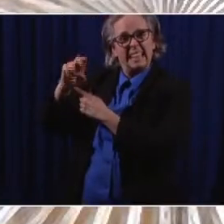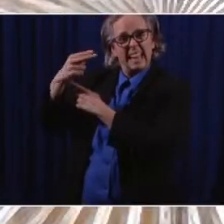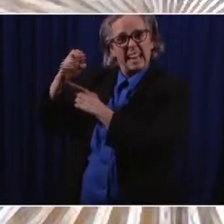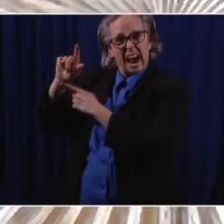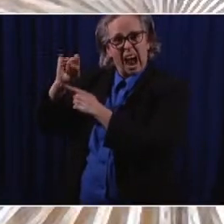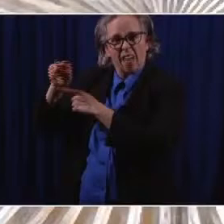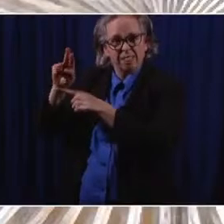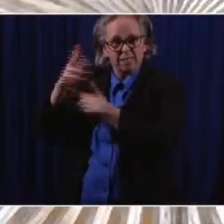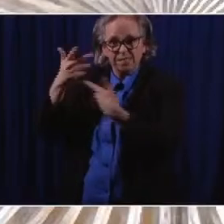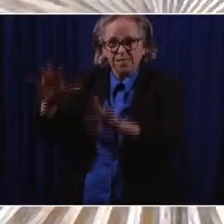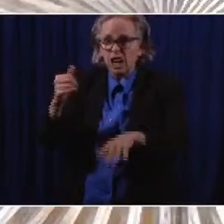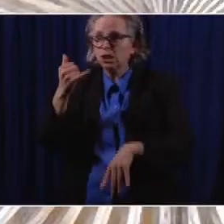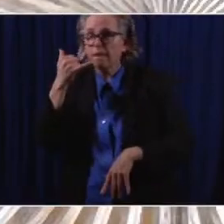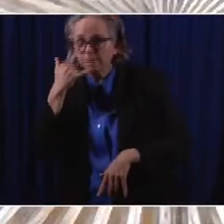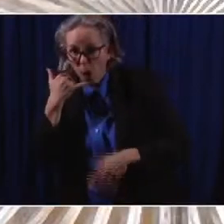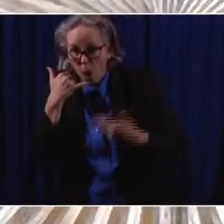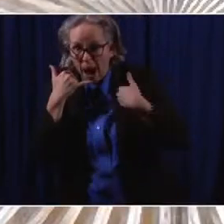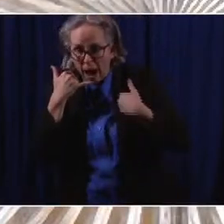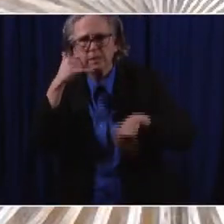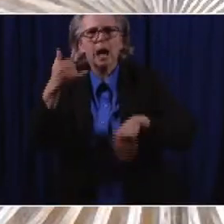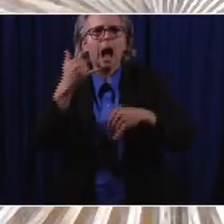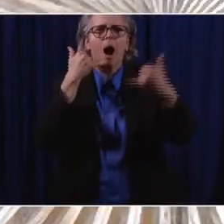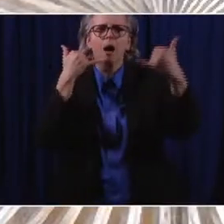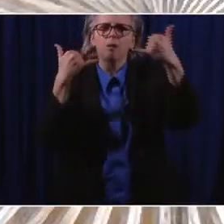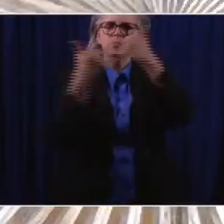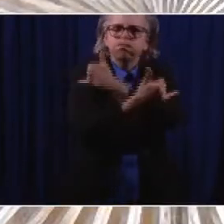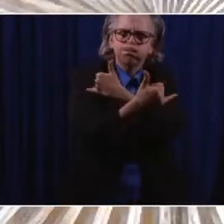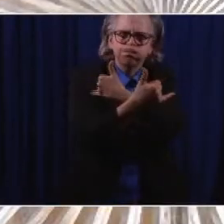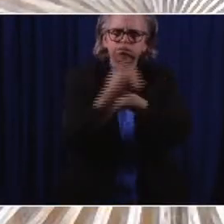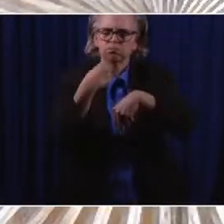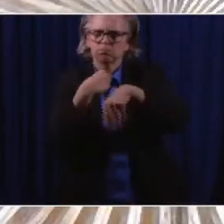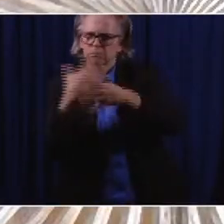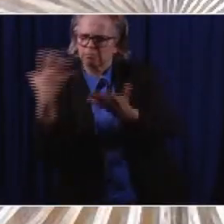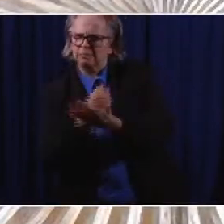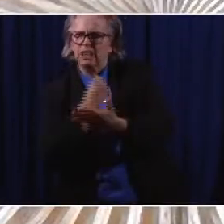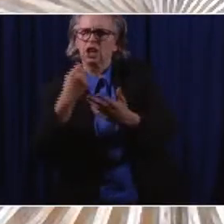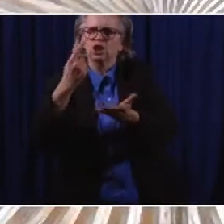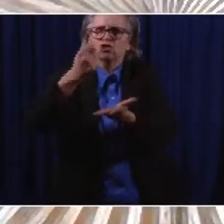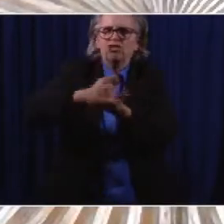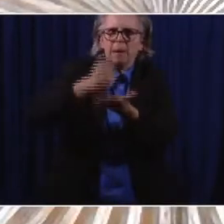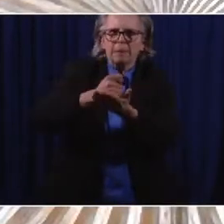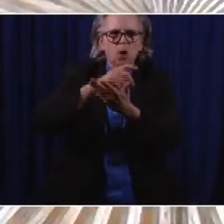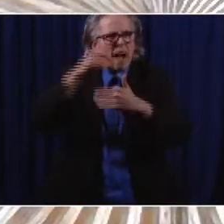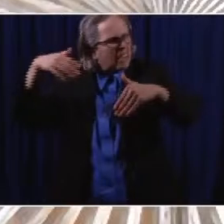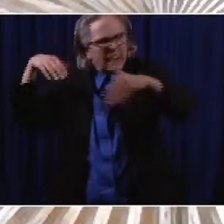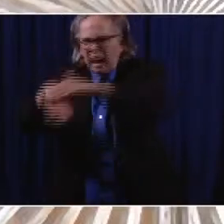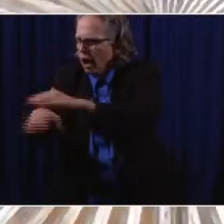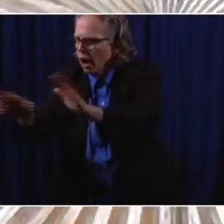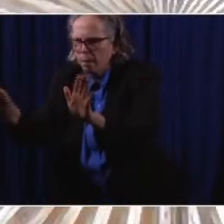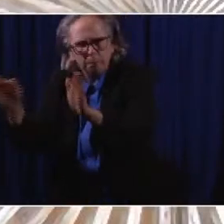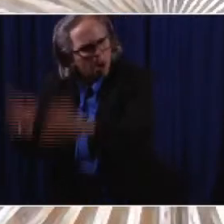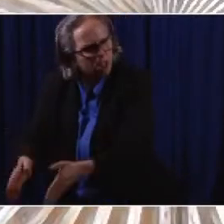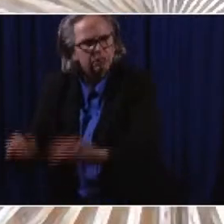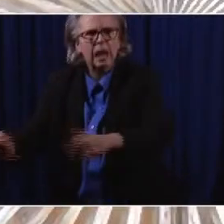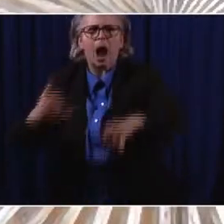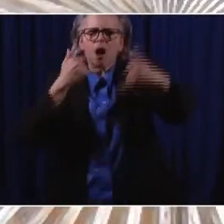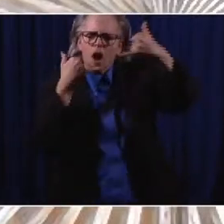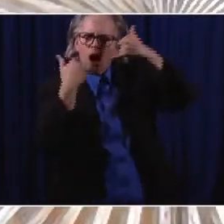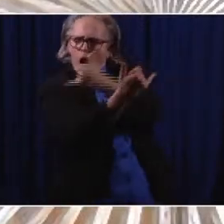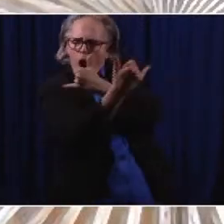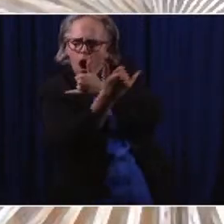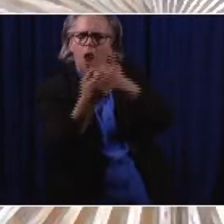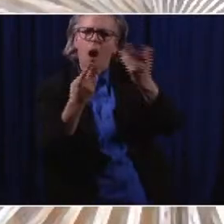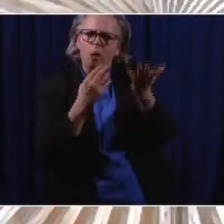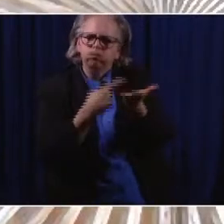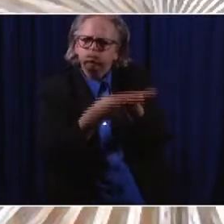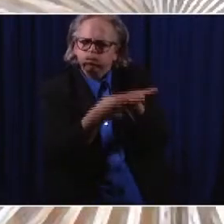treatment supports and really get to talk with someone about any of the symptoms you're feeling. We